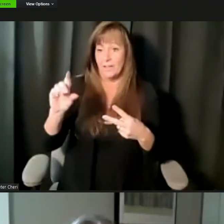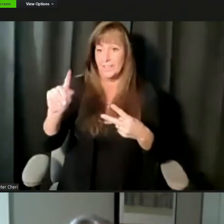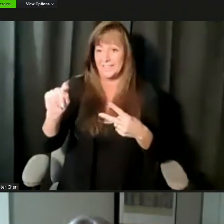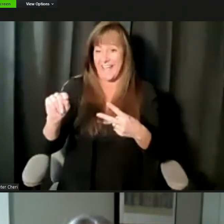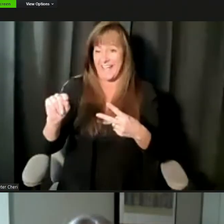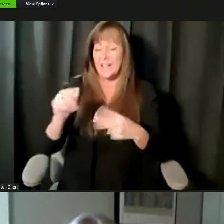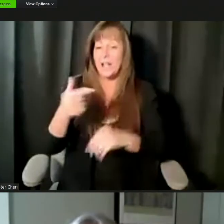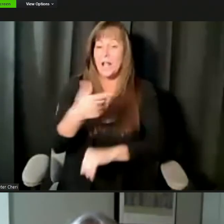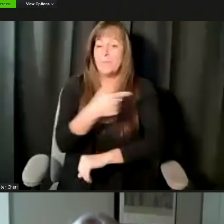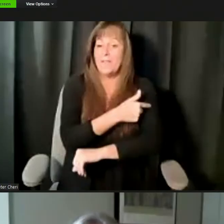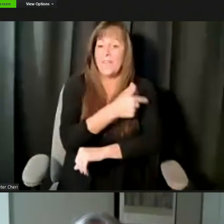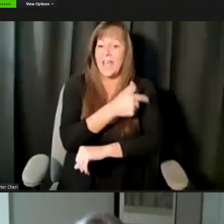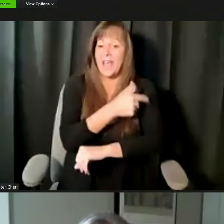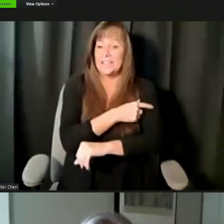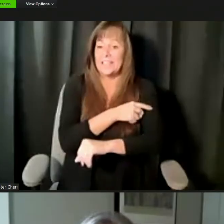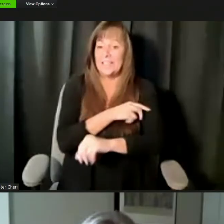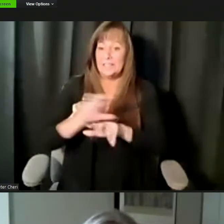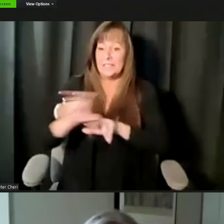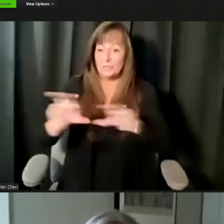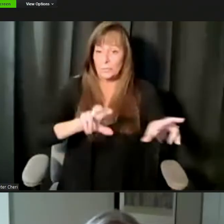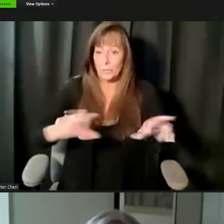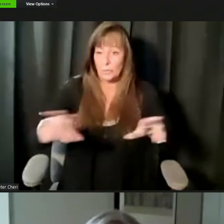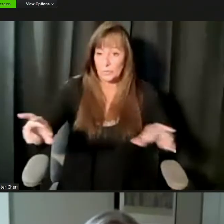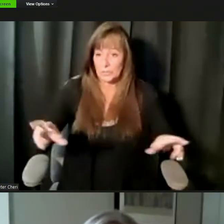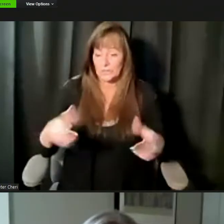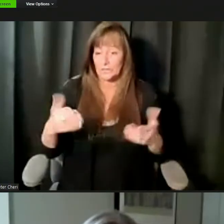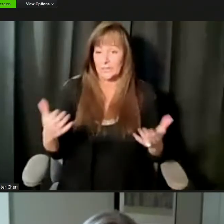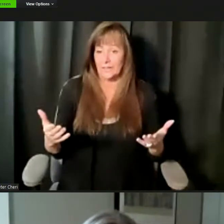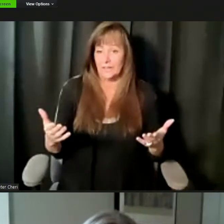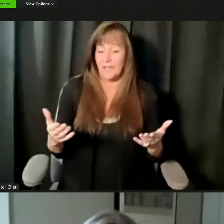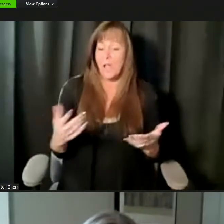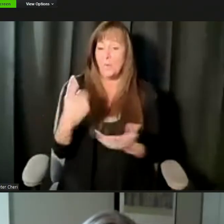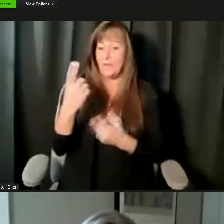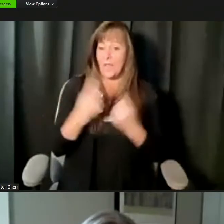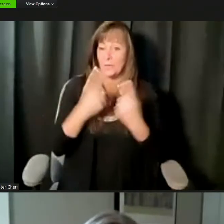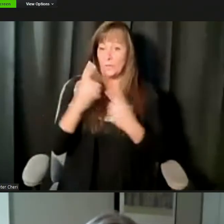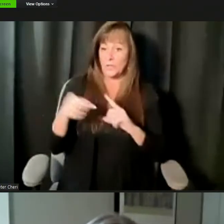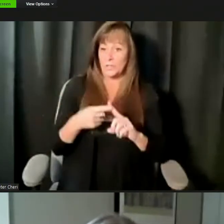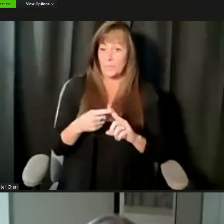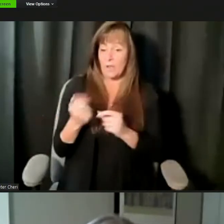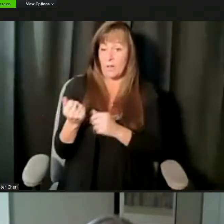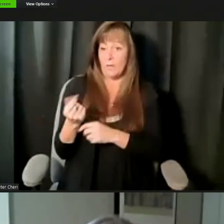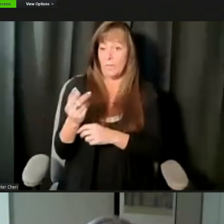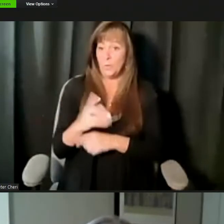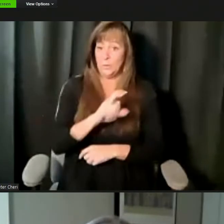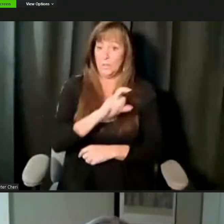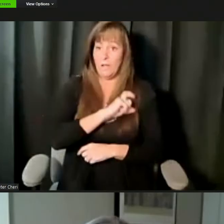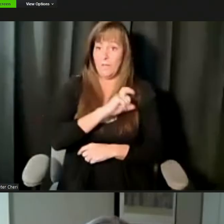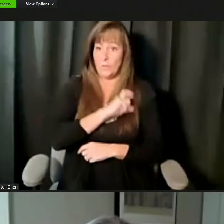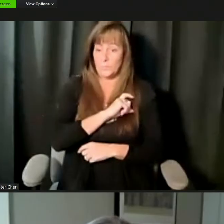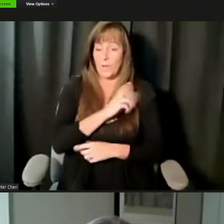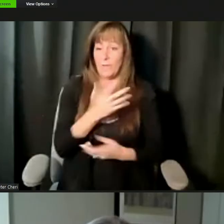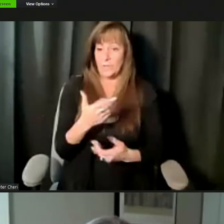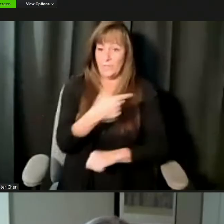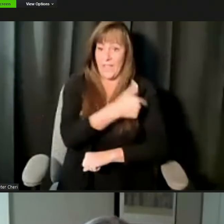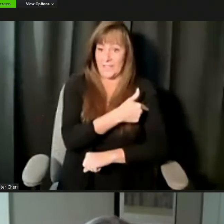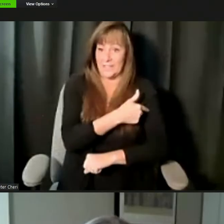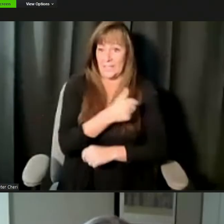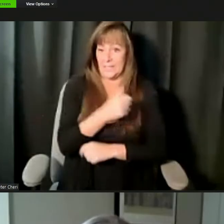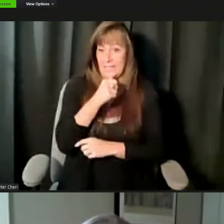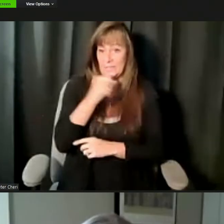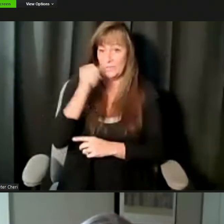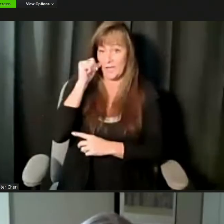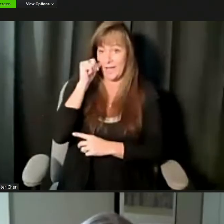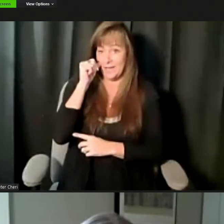vaccine distribution. We've gotten some questions after a few law enforcement officers were vaccinated yesterday. Is there a